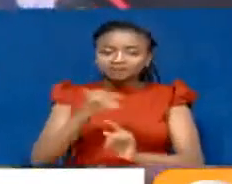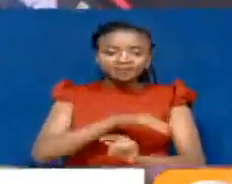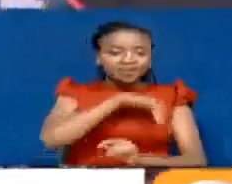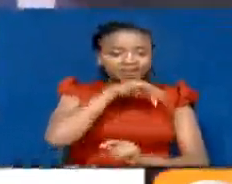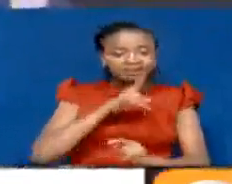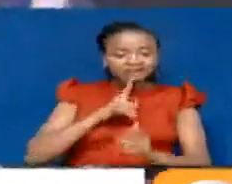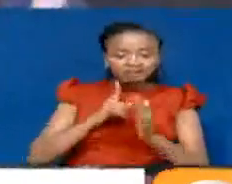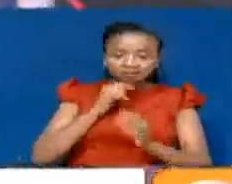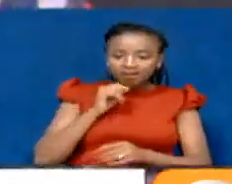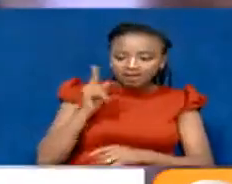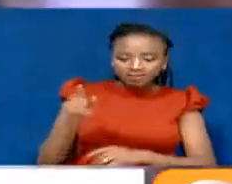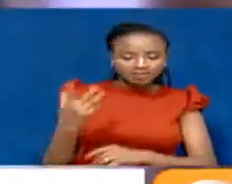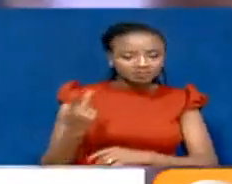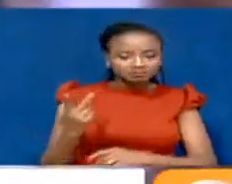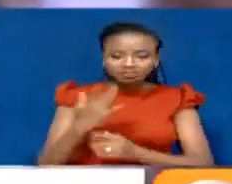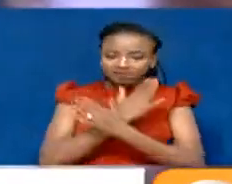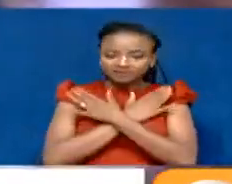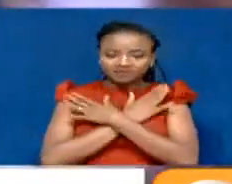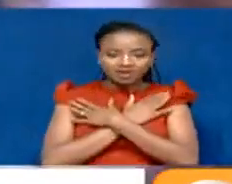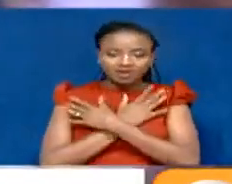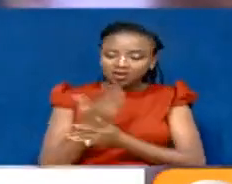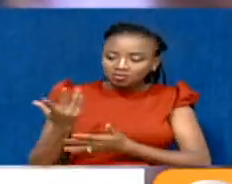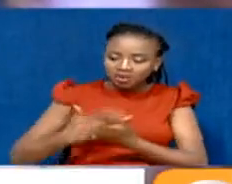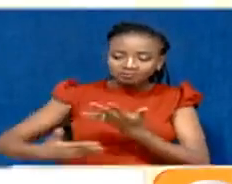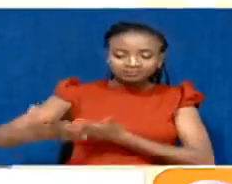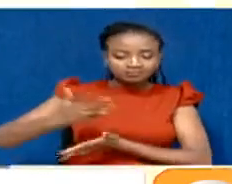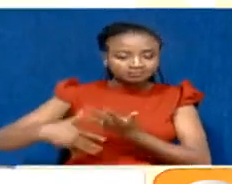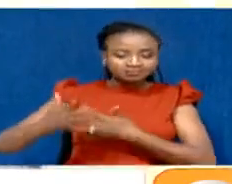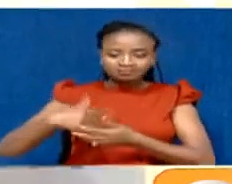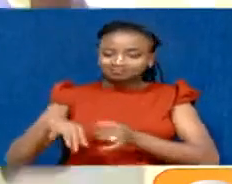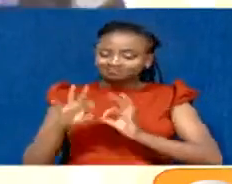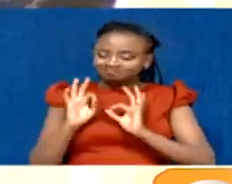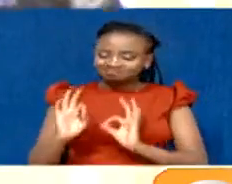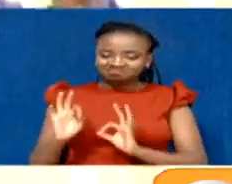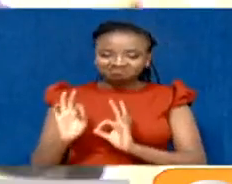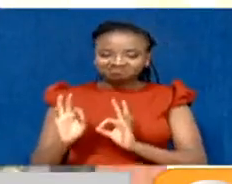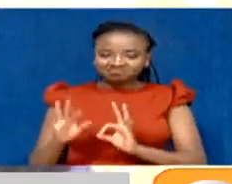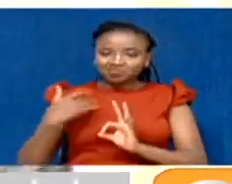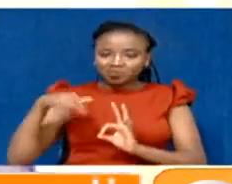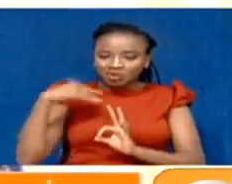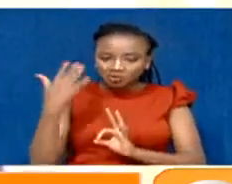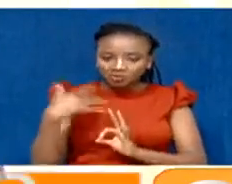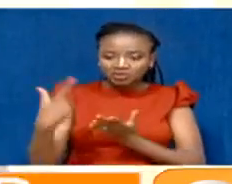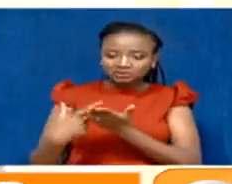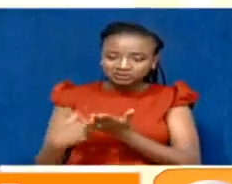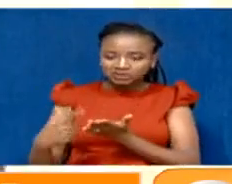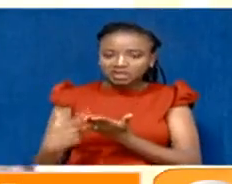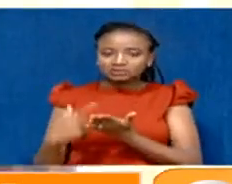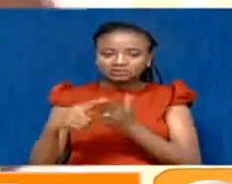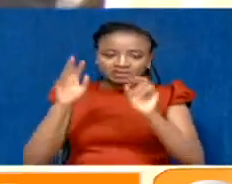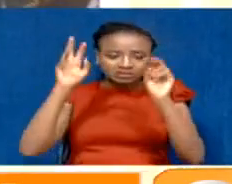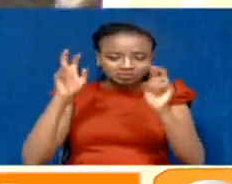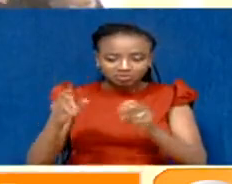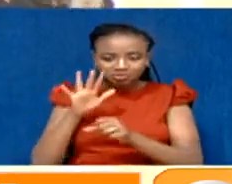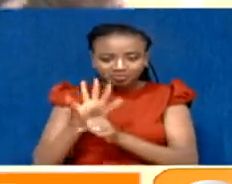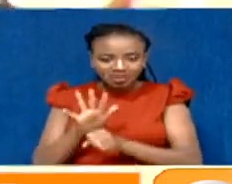Ahenda as a close friend. We had a wonderful time with Paddy. We reflected on many issues, and